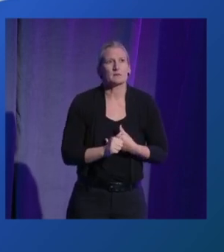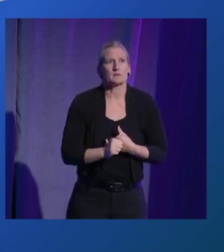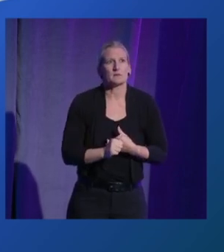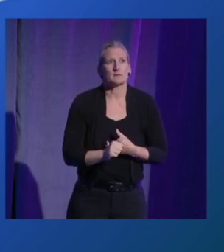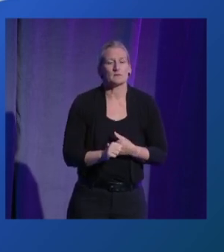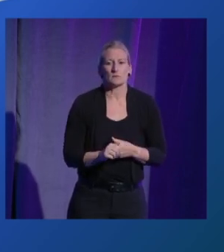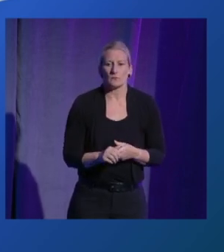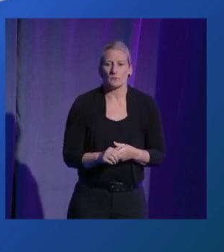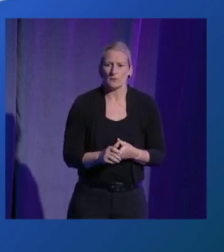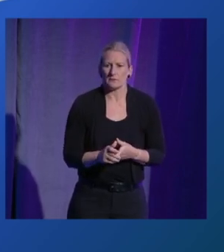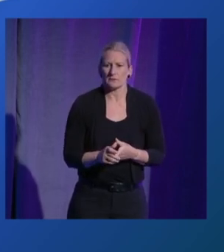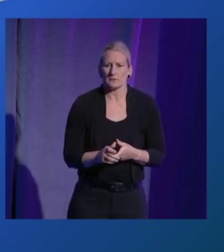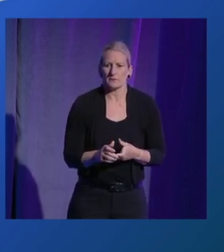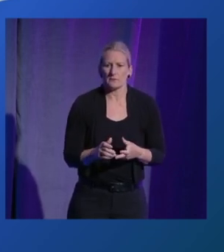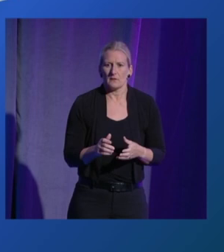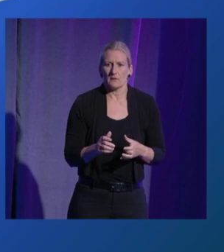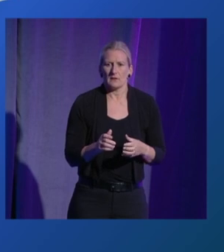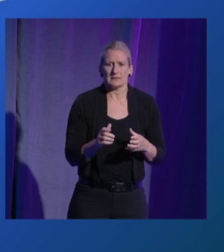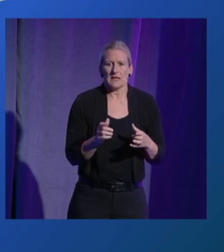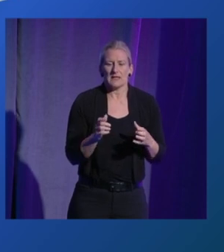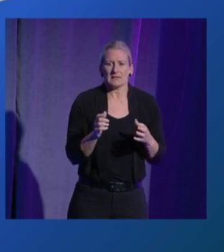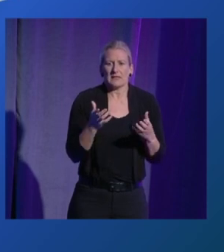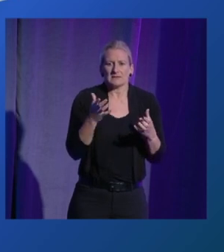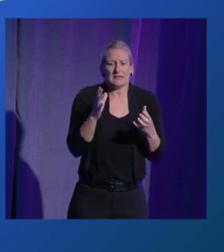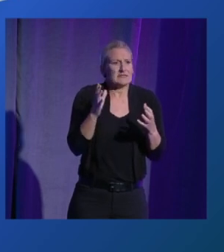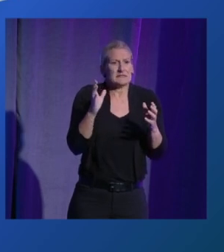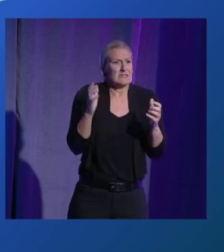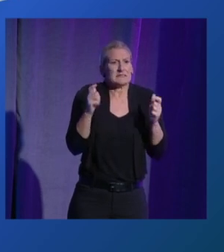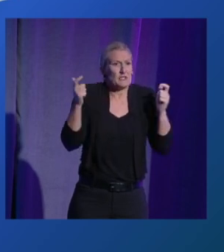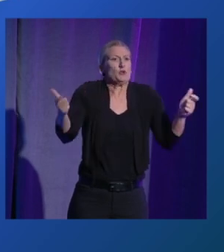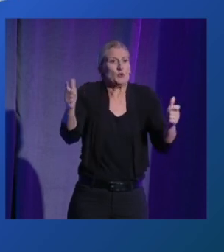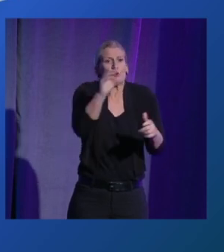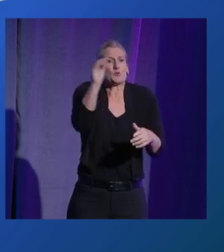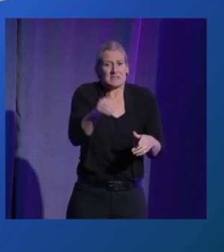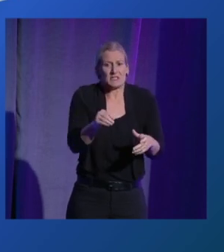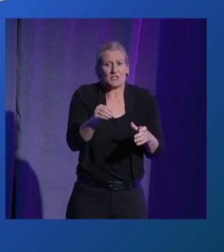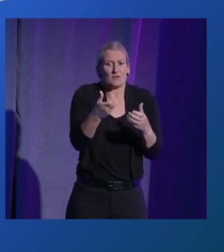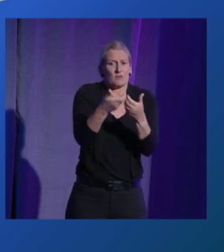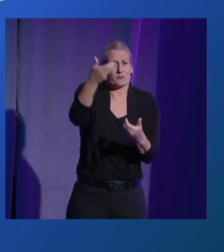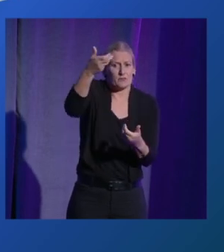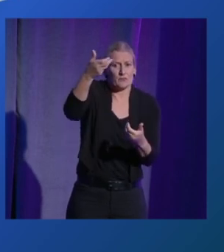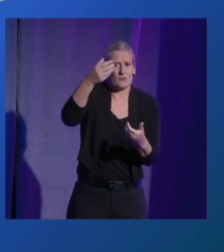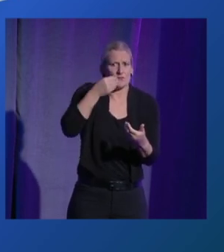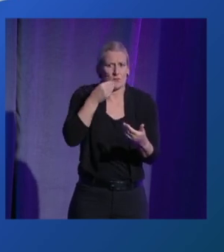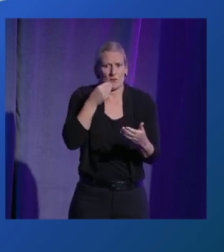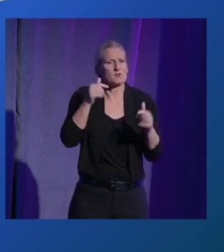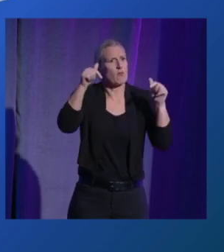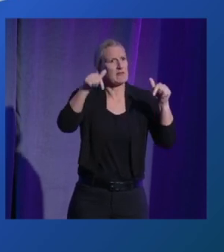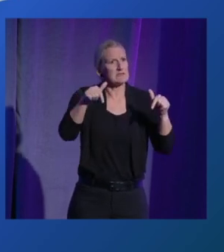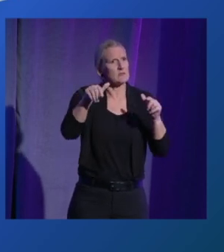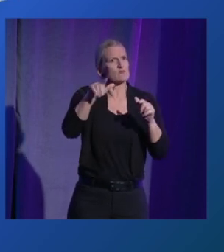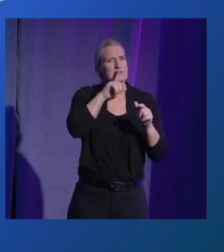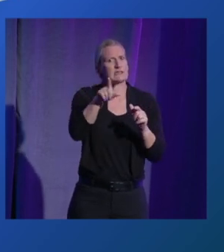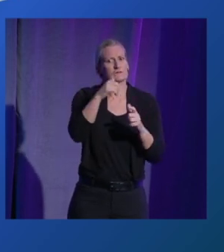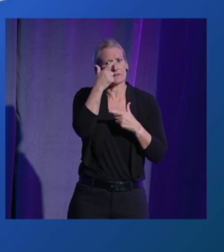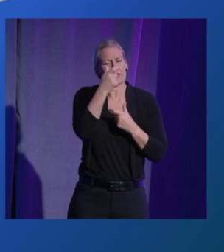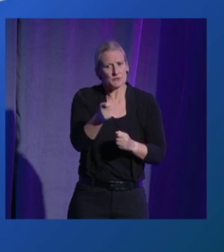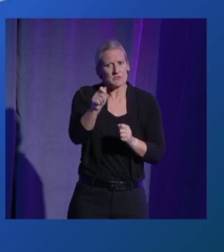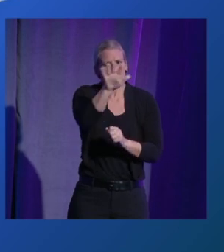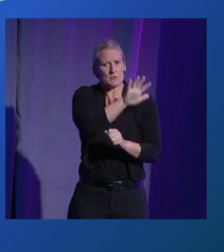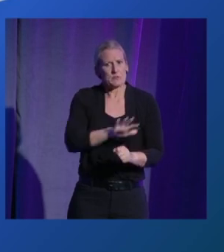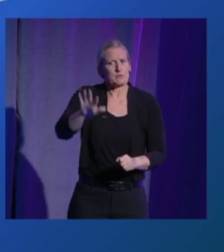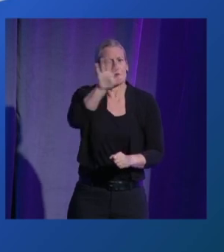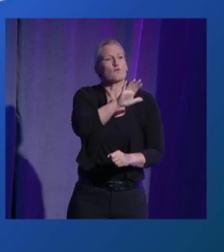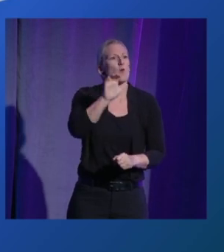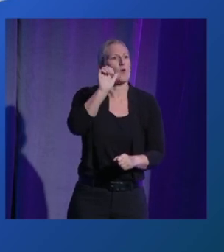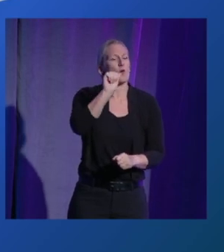huge percentage this is becoming a a very interesting you know environment for a food uh We've we've got everything from startups